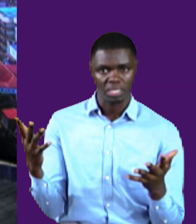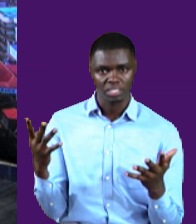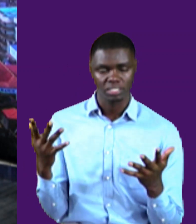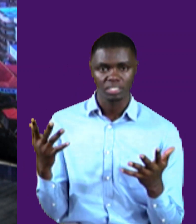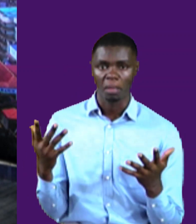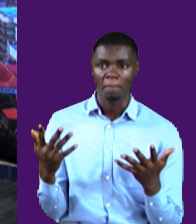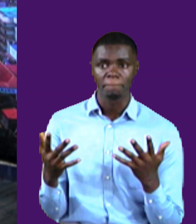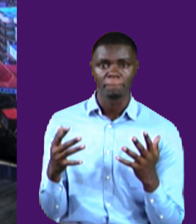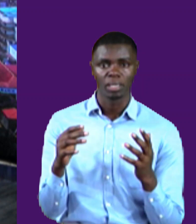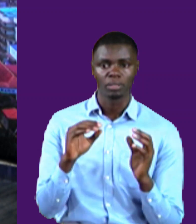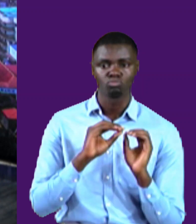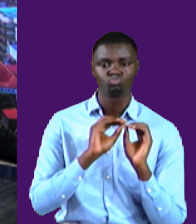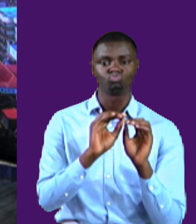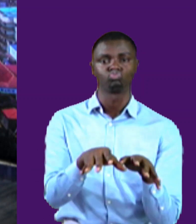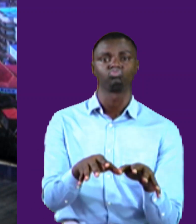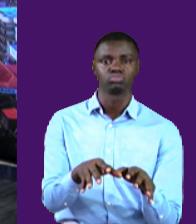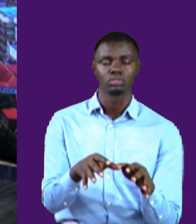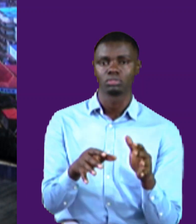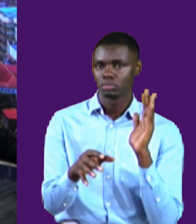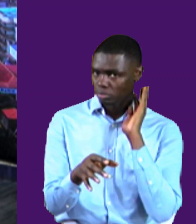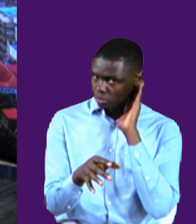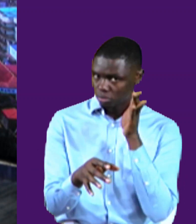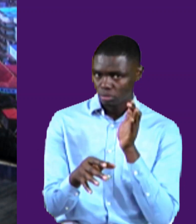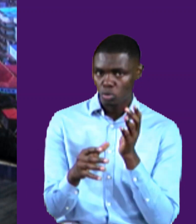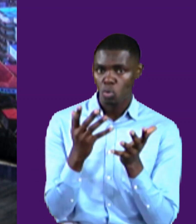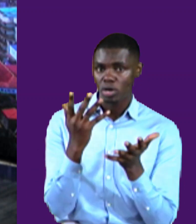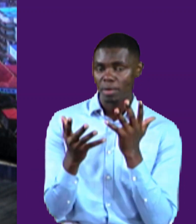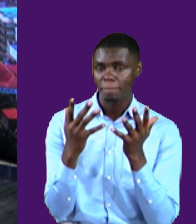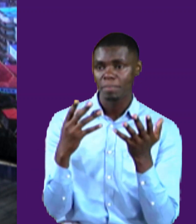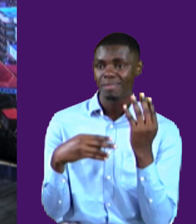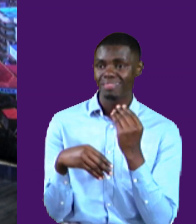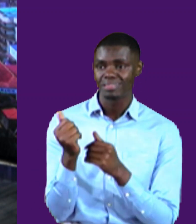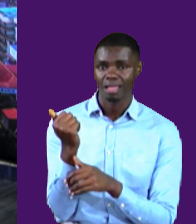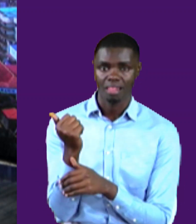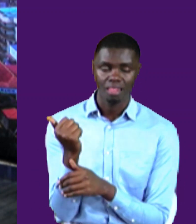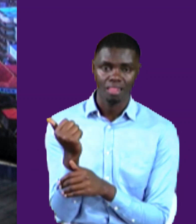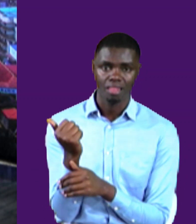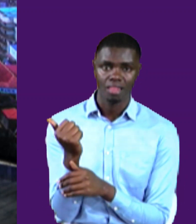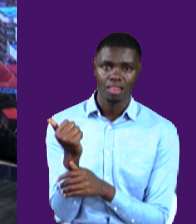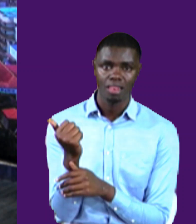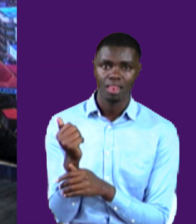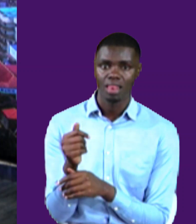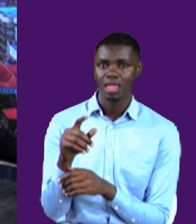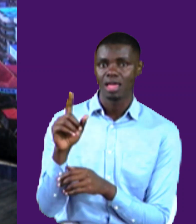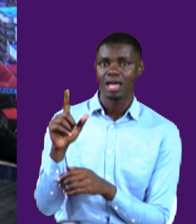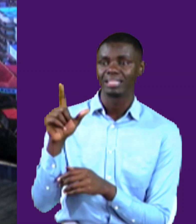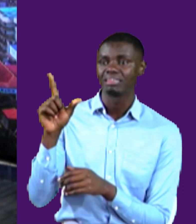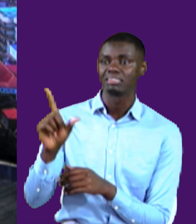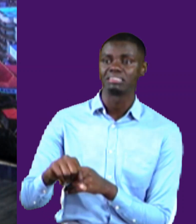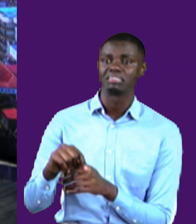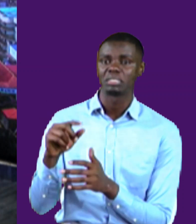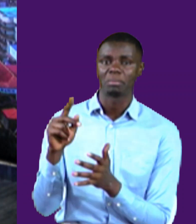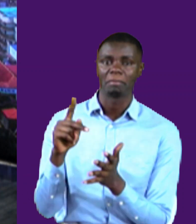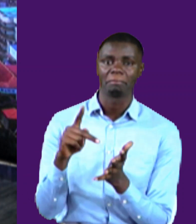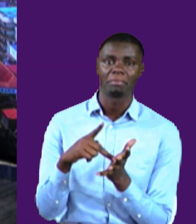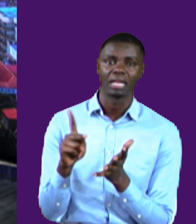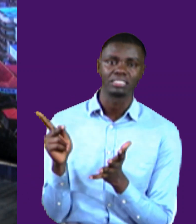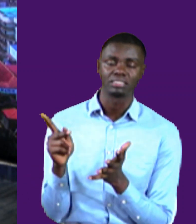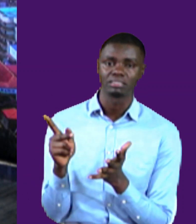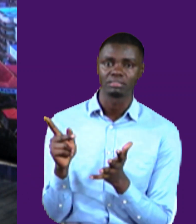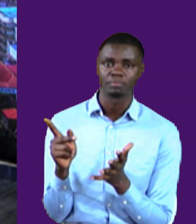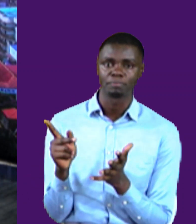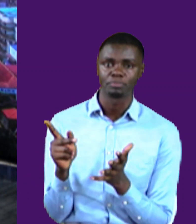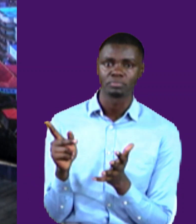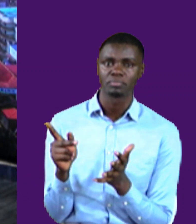take them there, or maybe they sell them at a cheaper price. You find